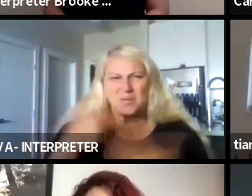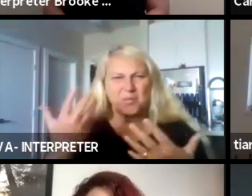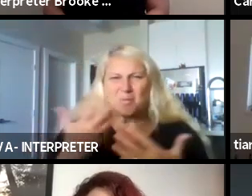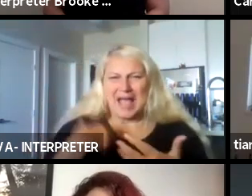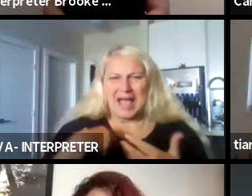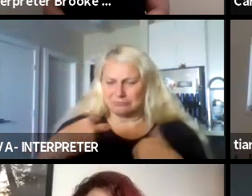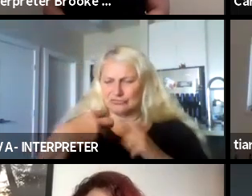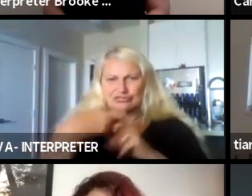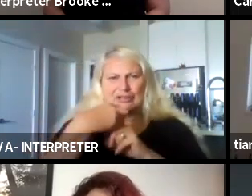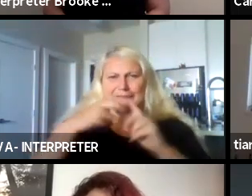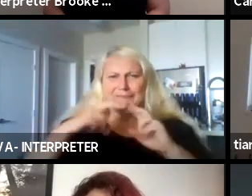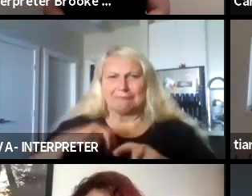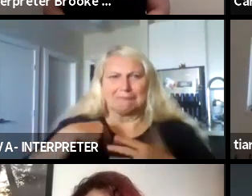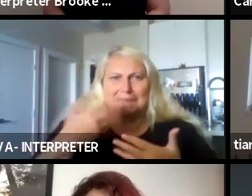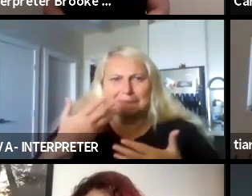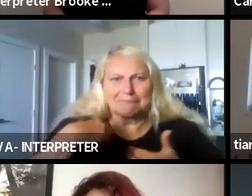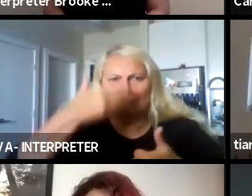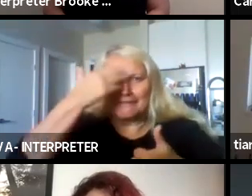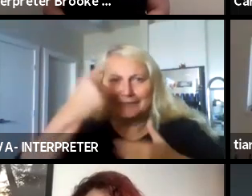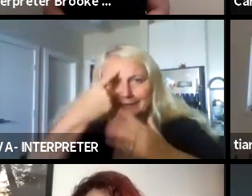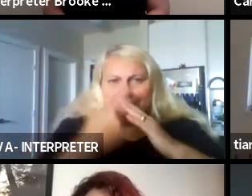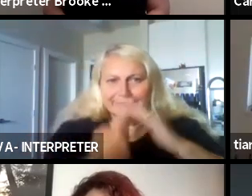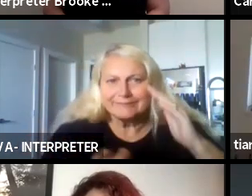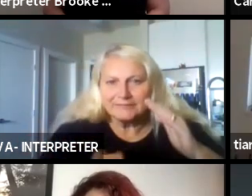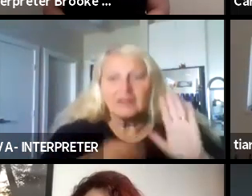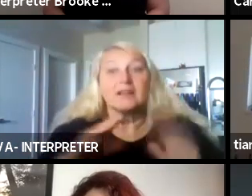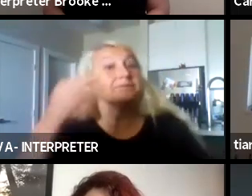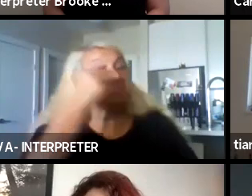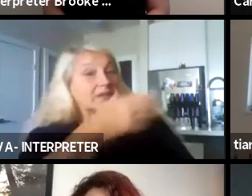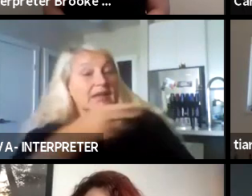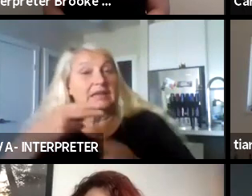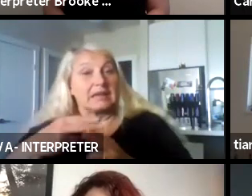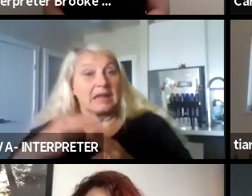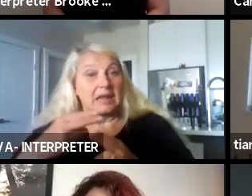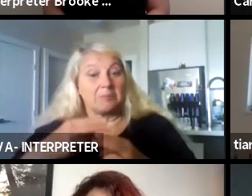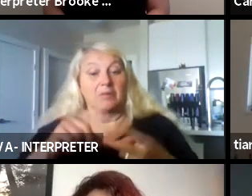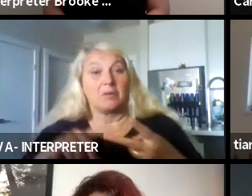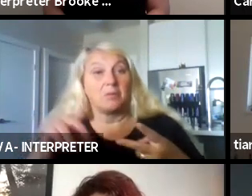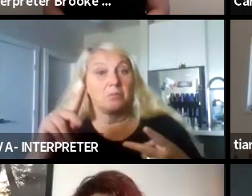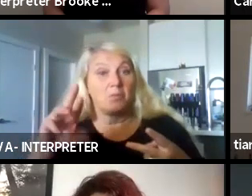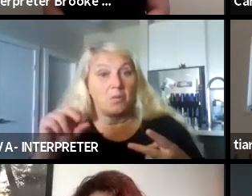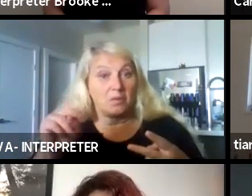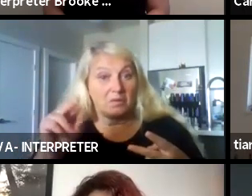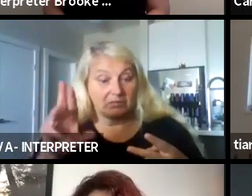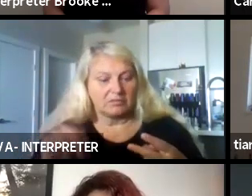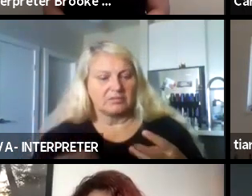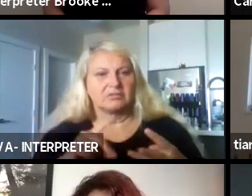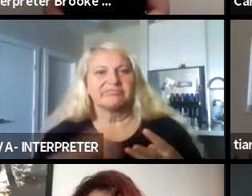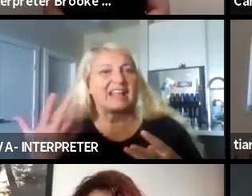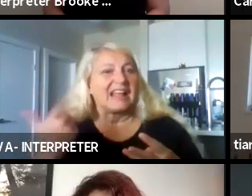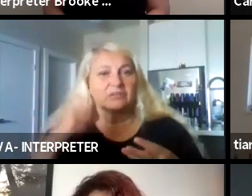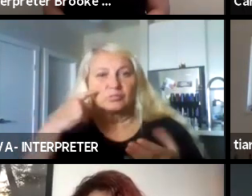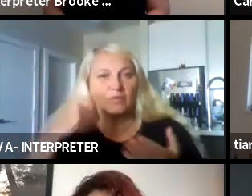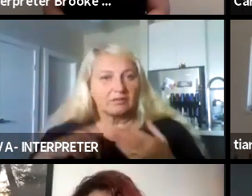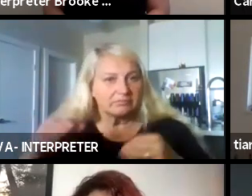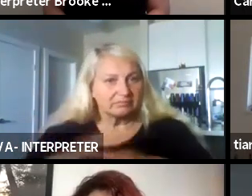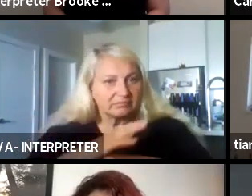on? Gladly. So name and pronoun. Okay. Any additional land acknowledgement? Got